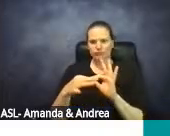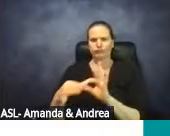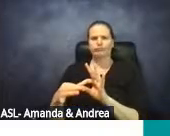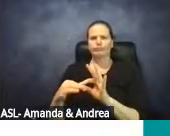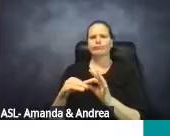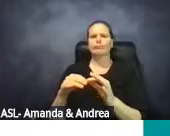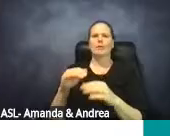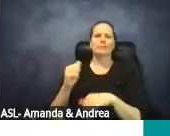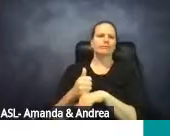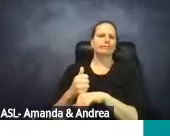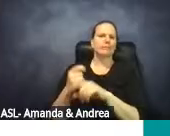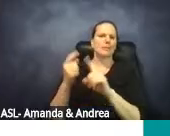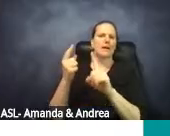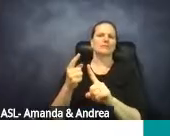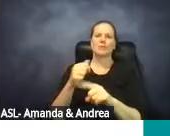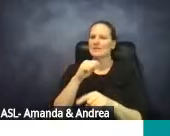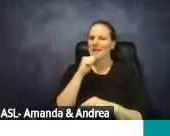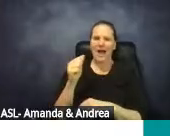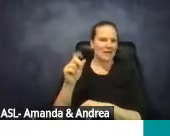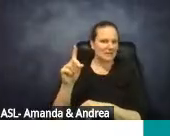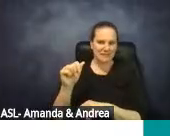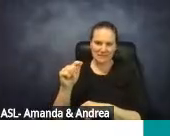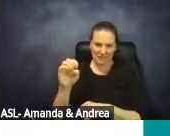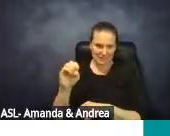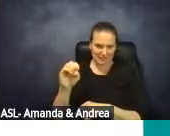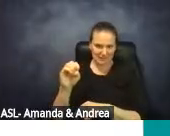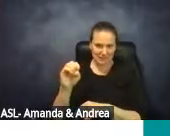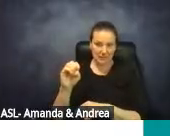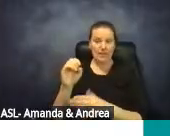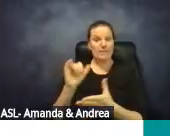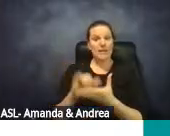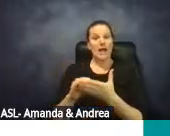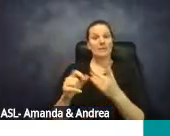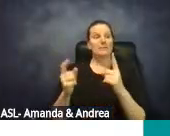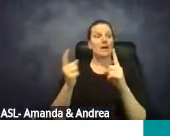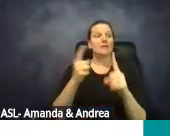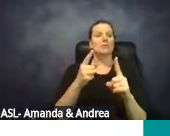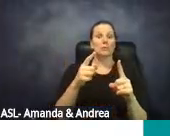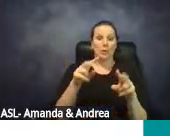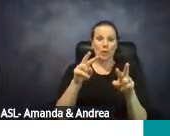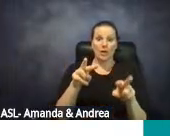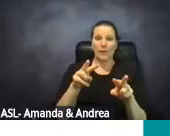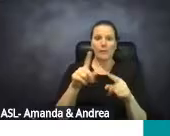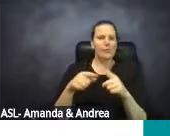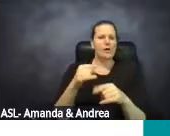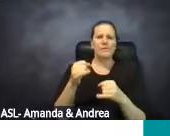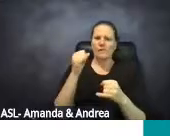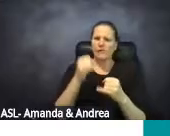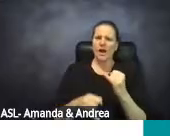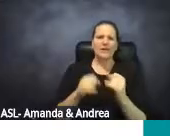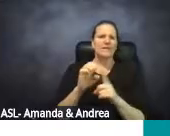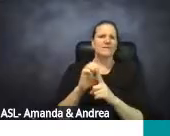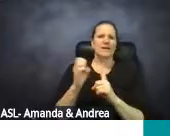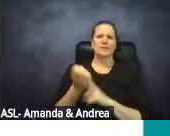milestone rather than a date. And so for us, that milestone that we're looking at is when the final environmental